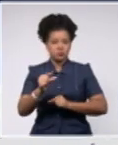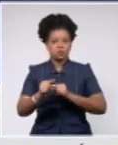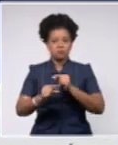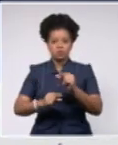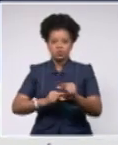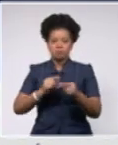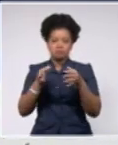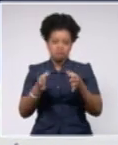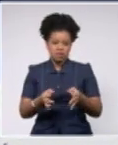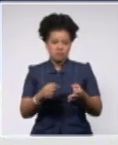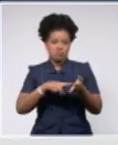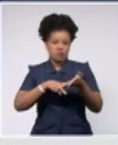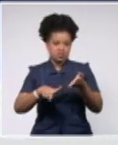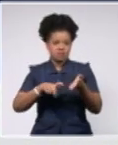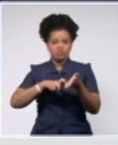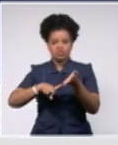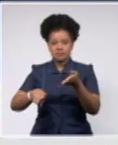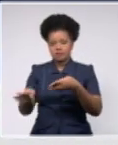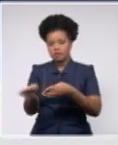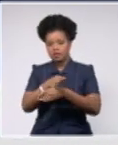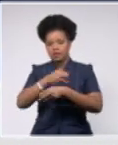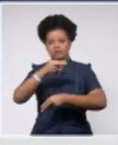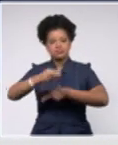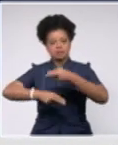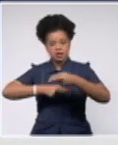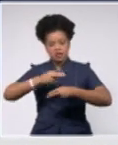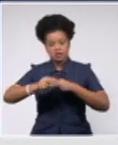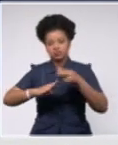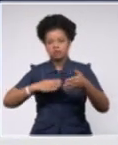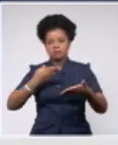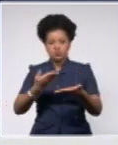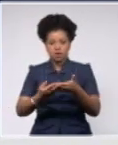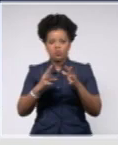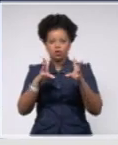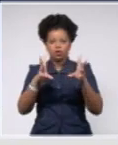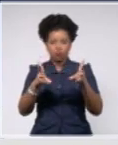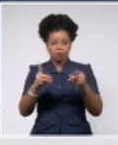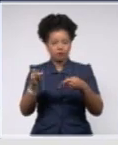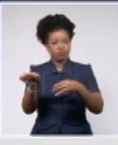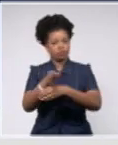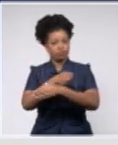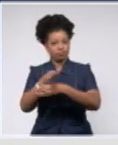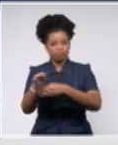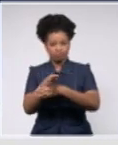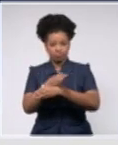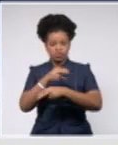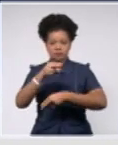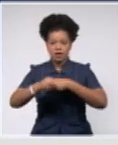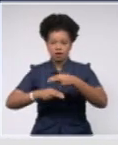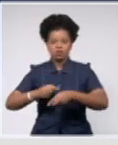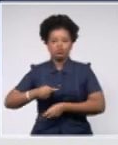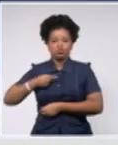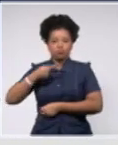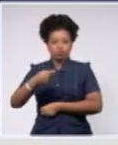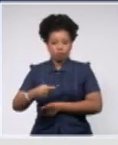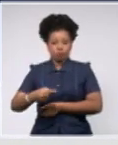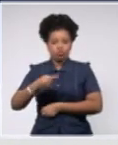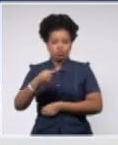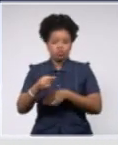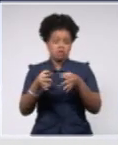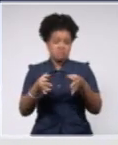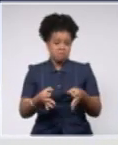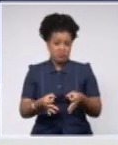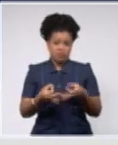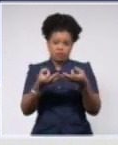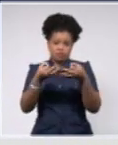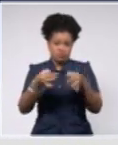country. 40 or 80% of the 50 positive cases diagnosed yesterday are